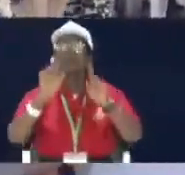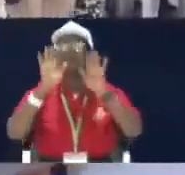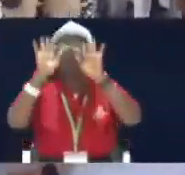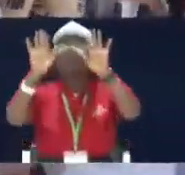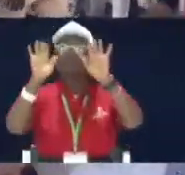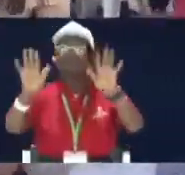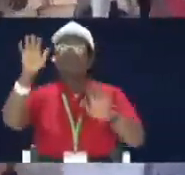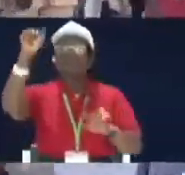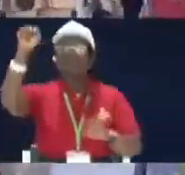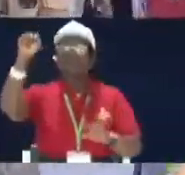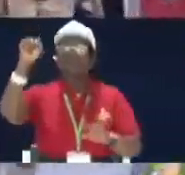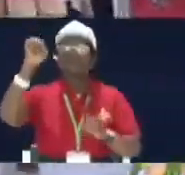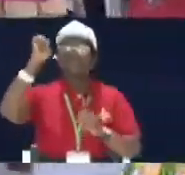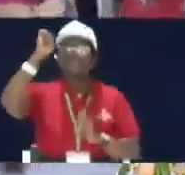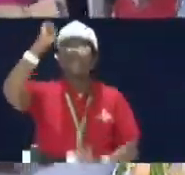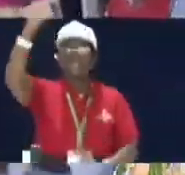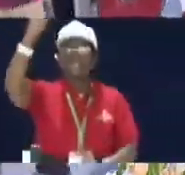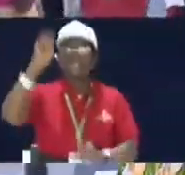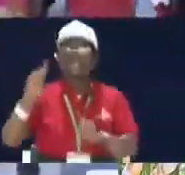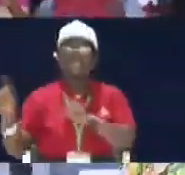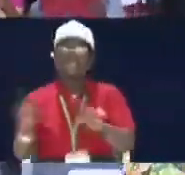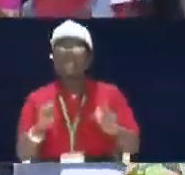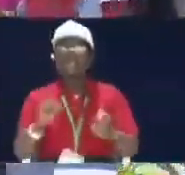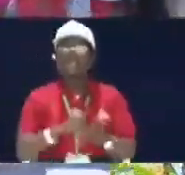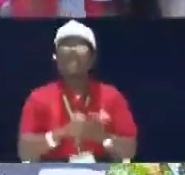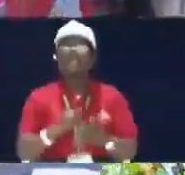He did it last month,